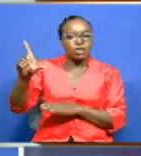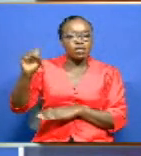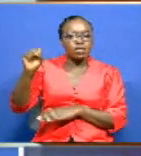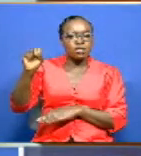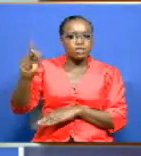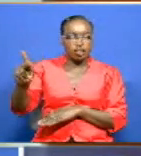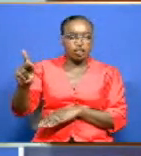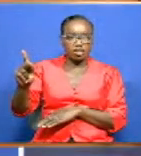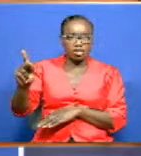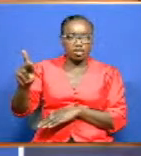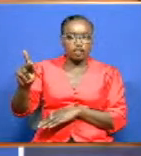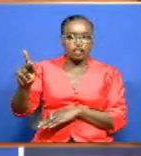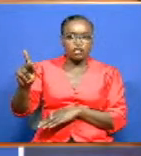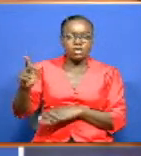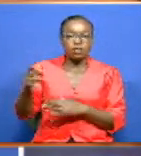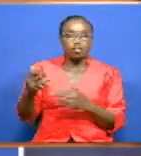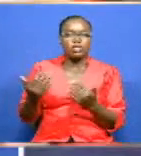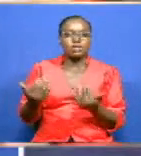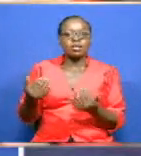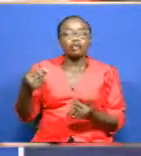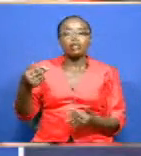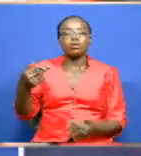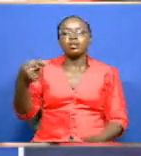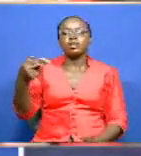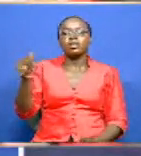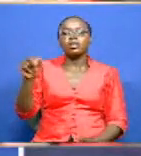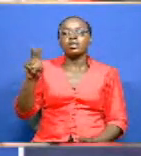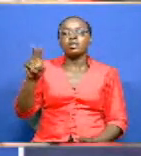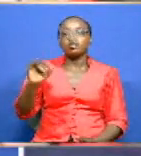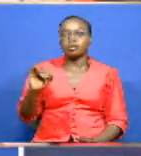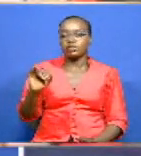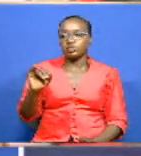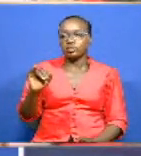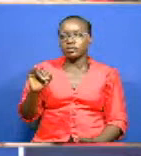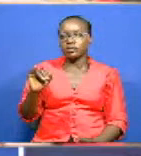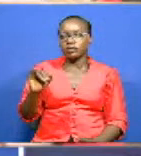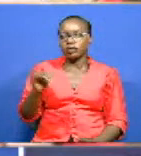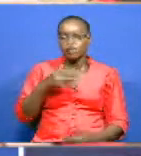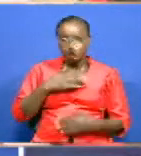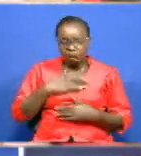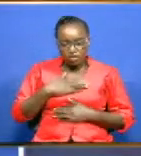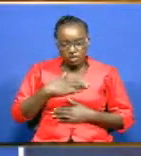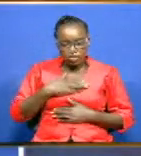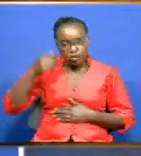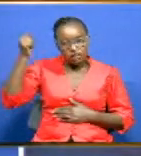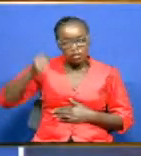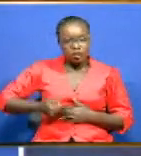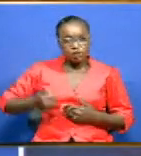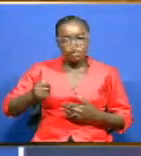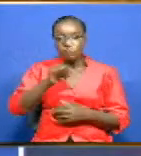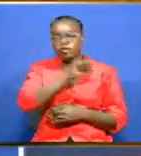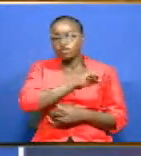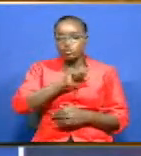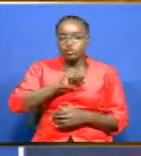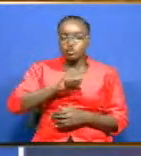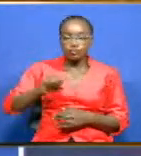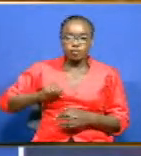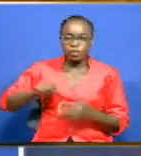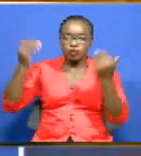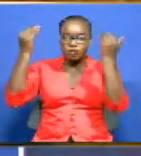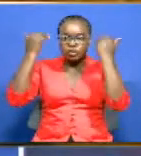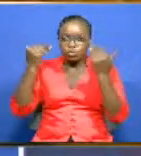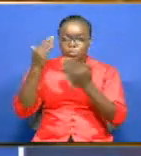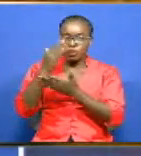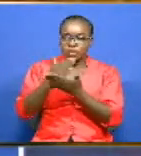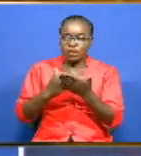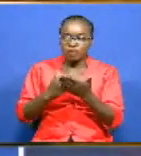of the LSK, Nelson Harvey. My lords, judges of the Supreme Court, on behalf of the Law Society,